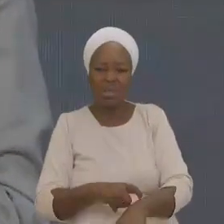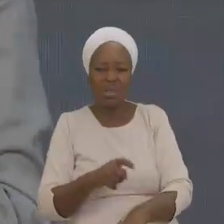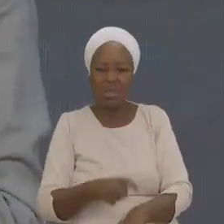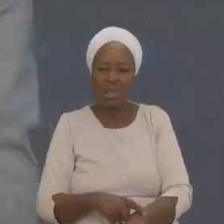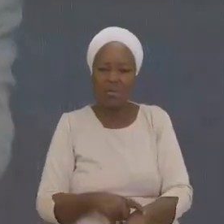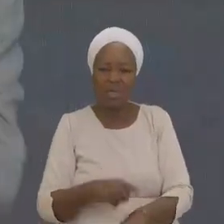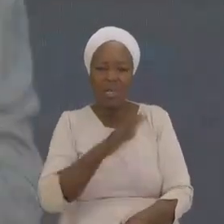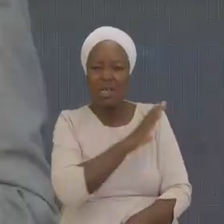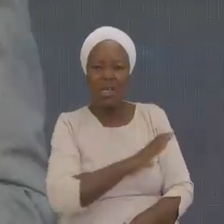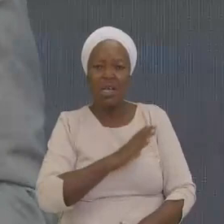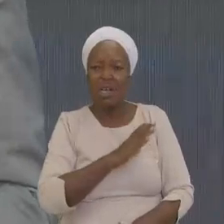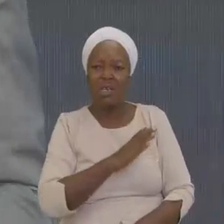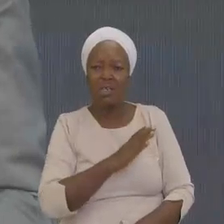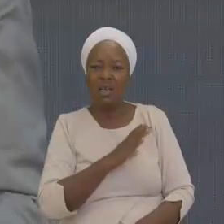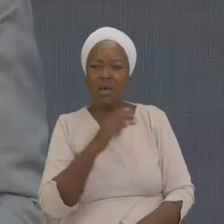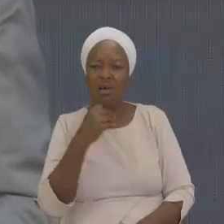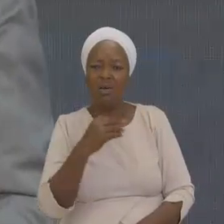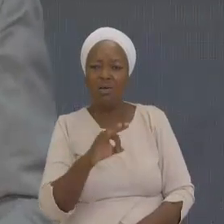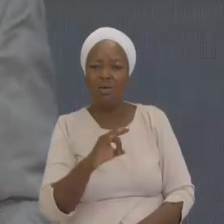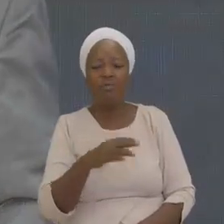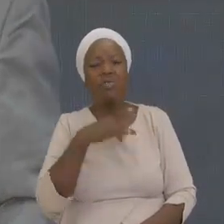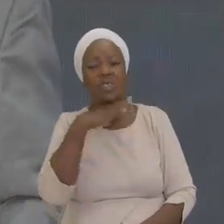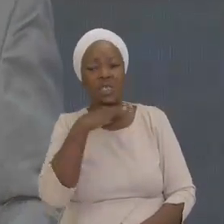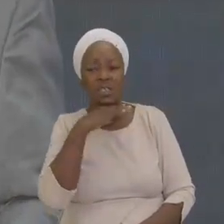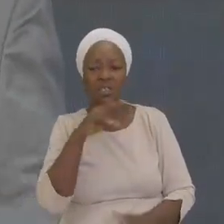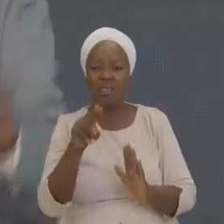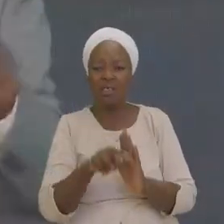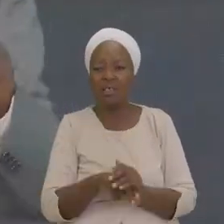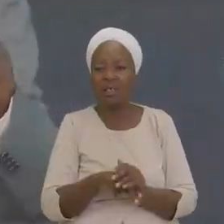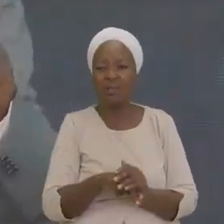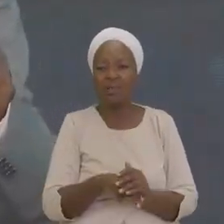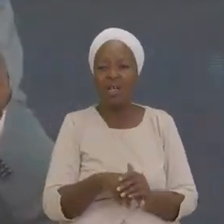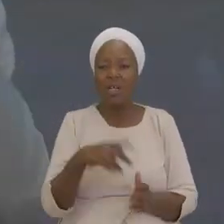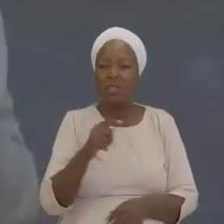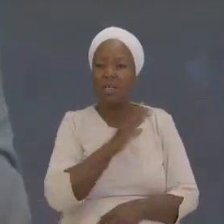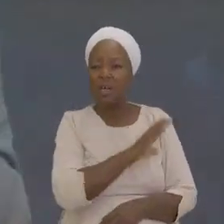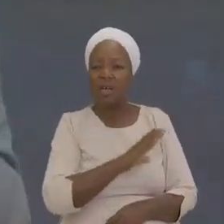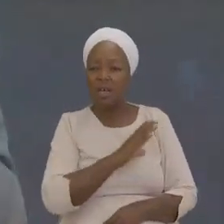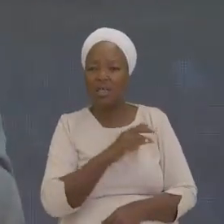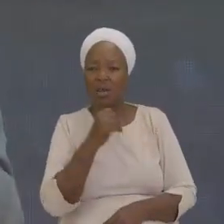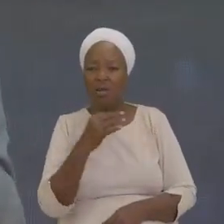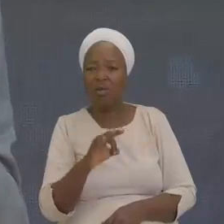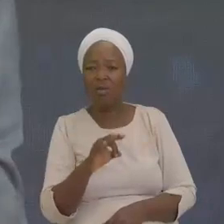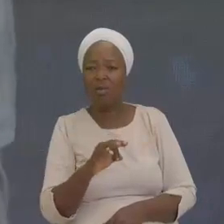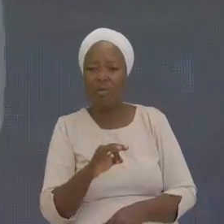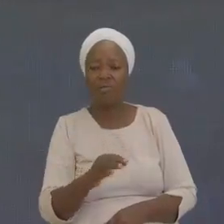Character of filthiness, the character of